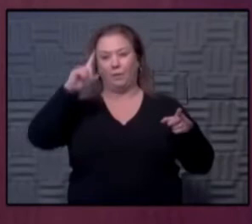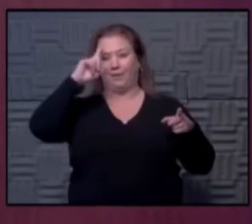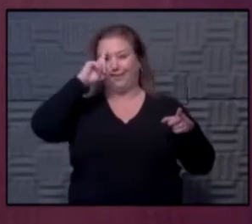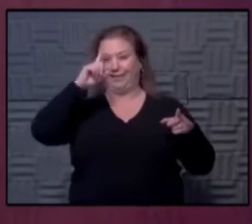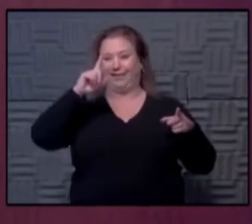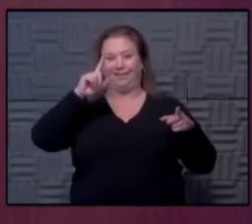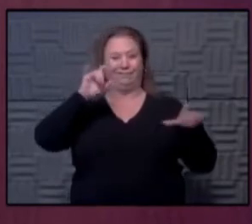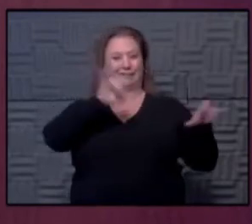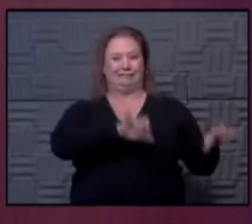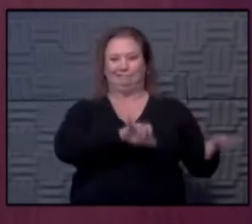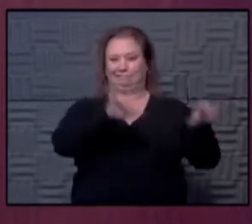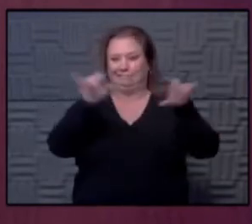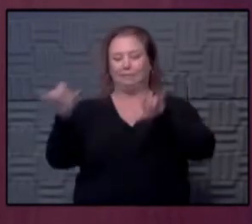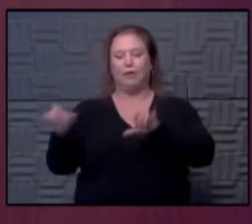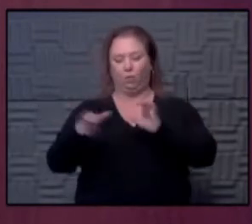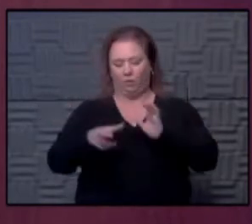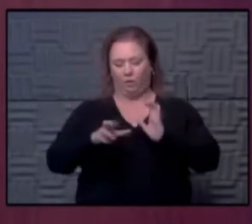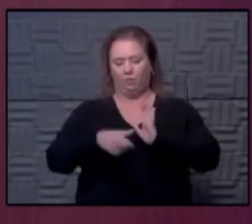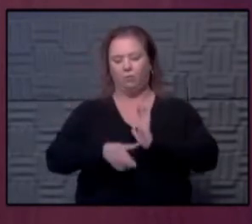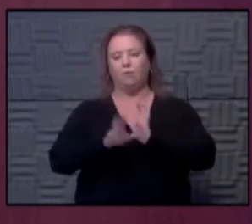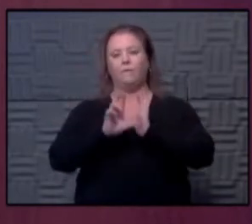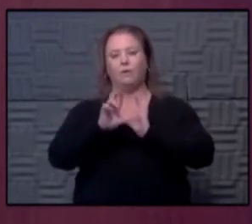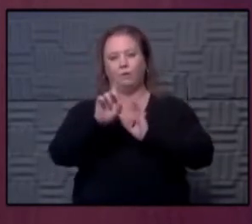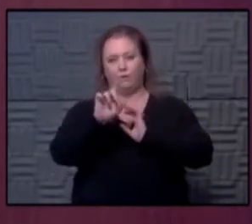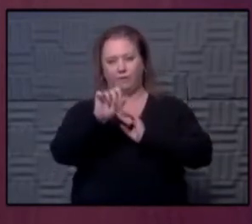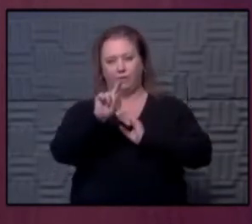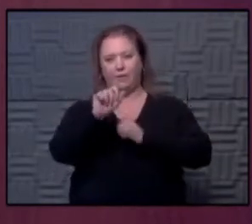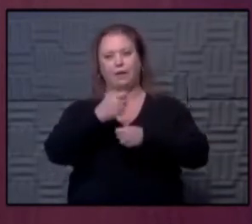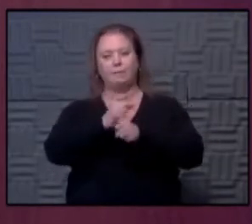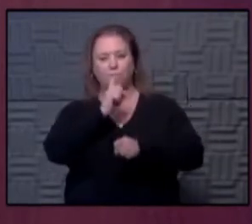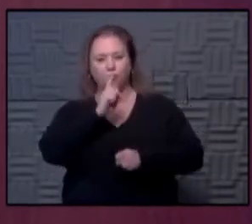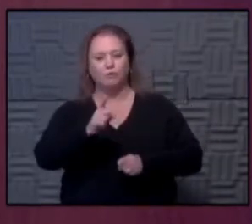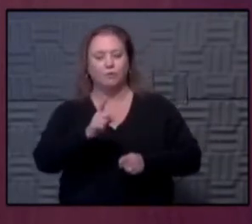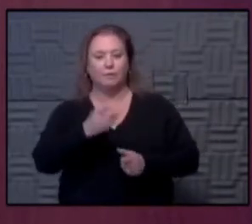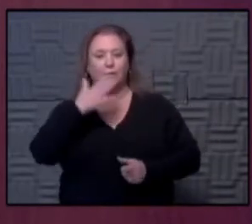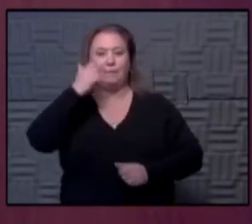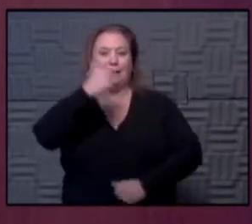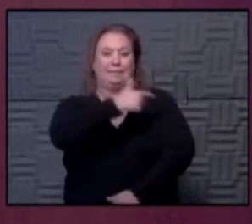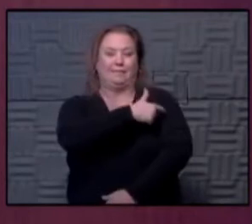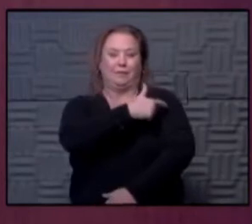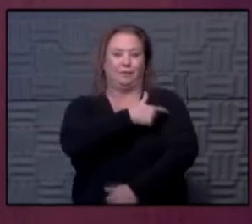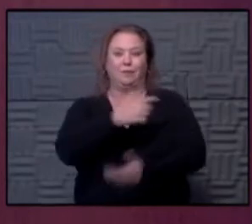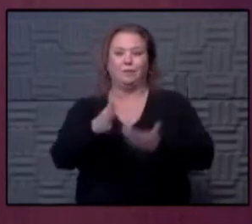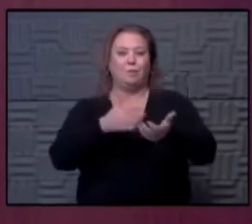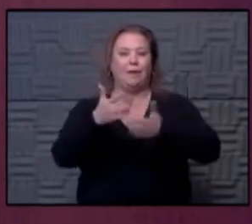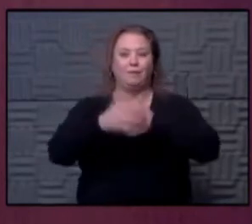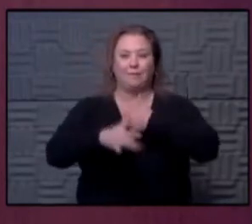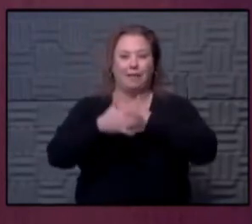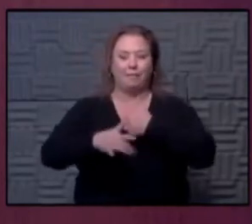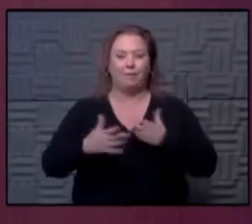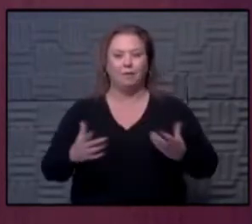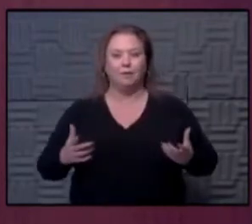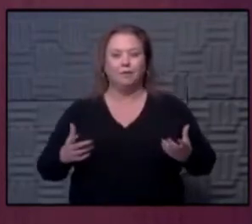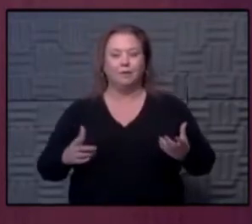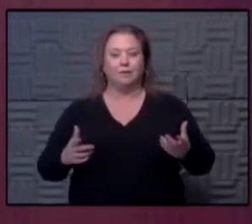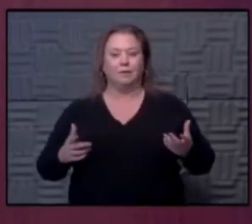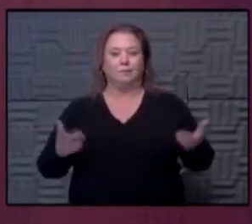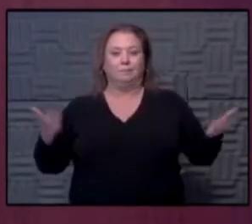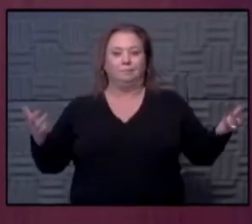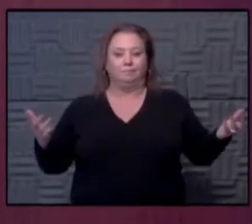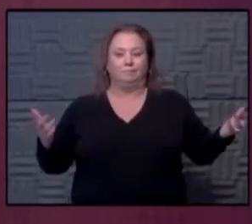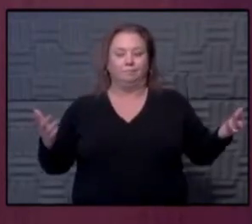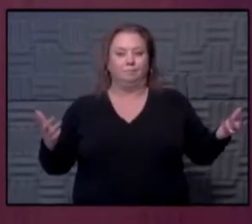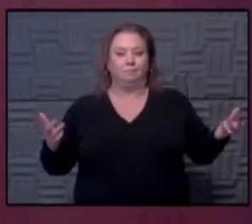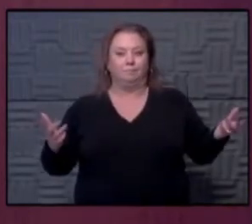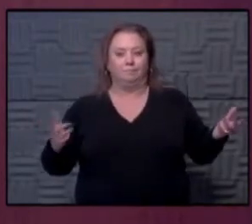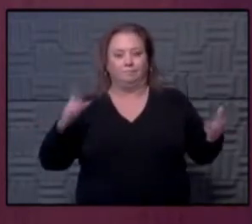they're going to be roughly equivalent. We'll review the data to make sure that's the case. And the best vaccine is going to be the available vaccine. And so that they may not be,